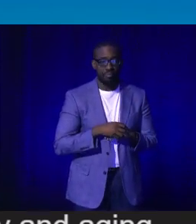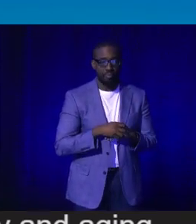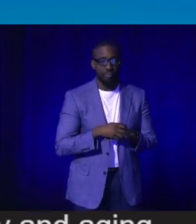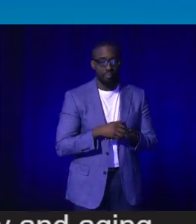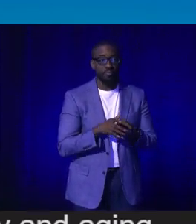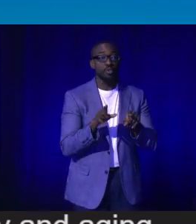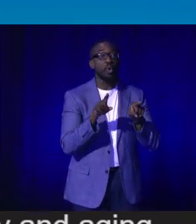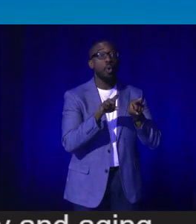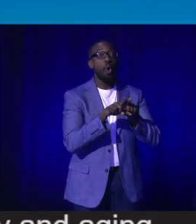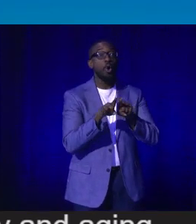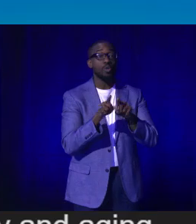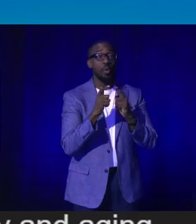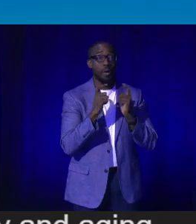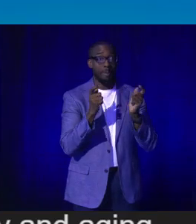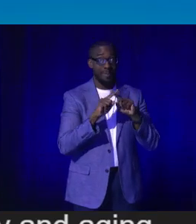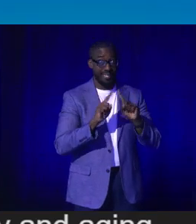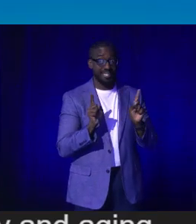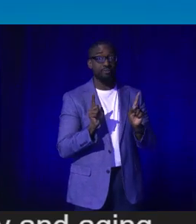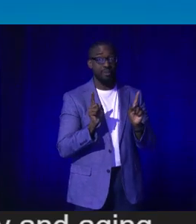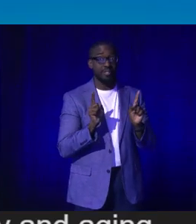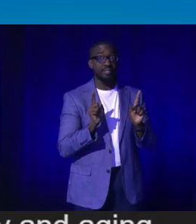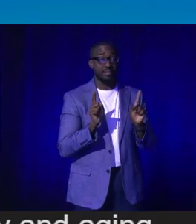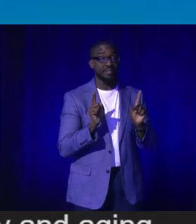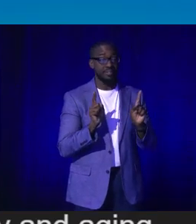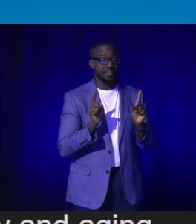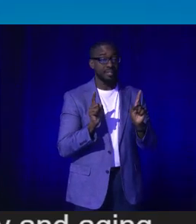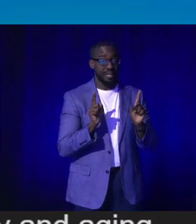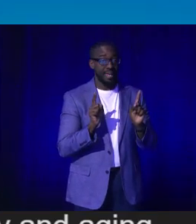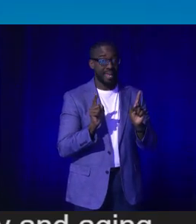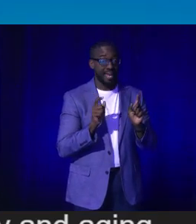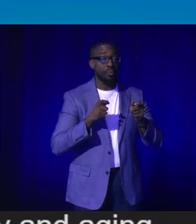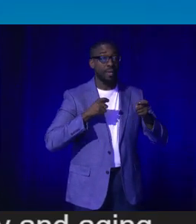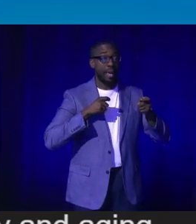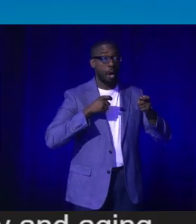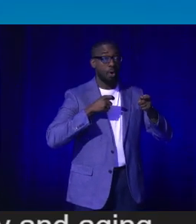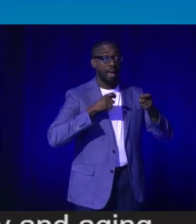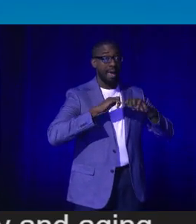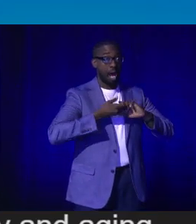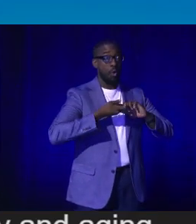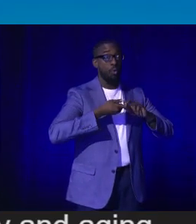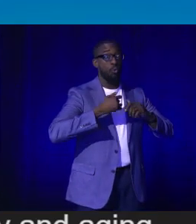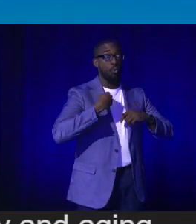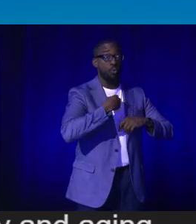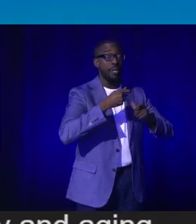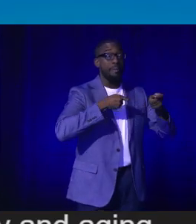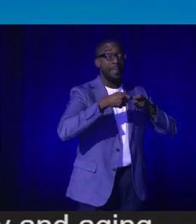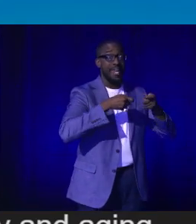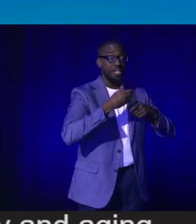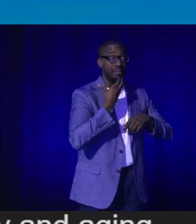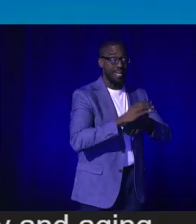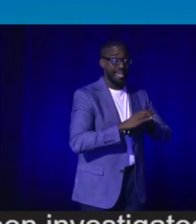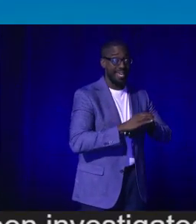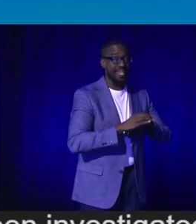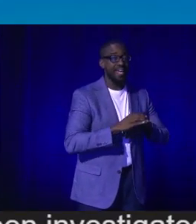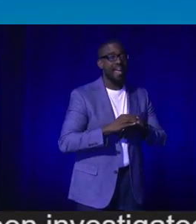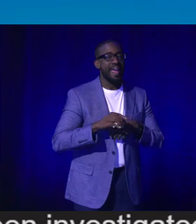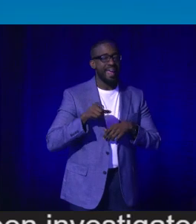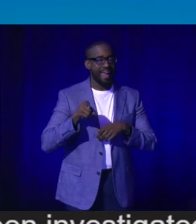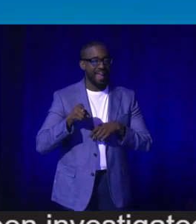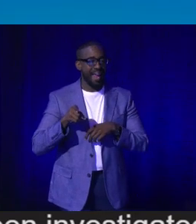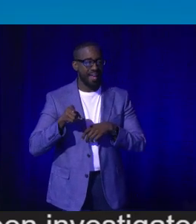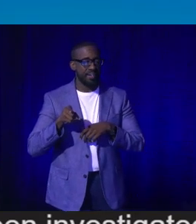There's also a pretty big difference in the management of heat based on the aspect ratio, as you mentioned. So there's